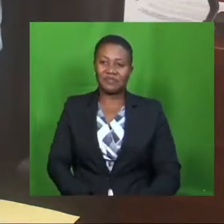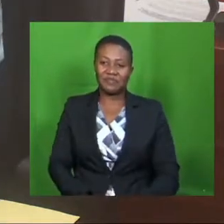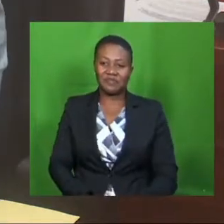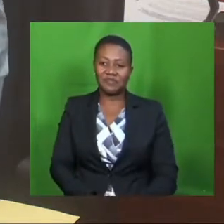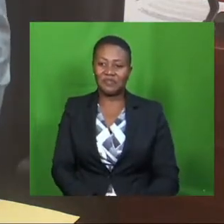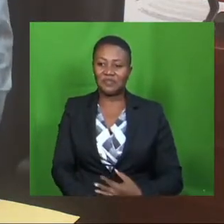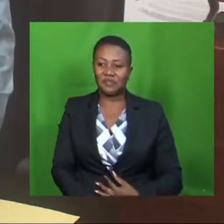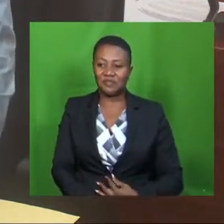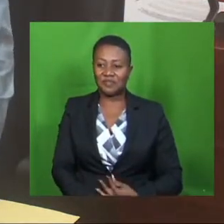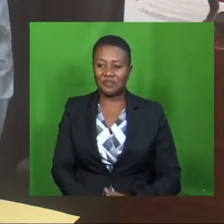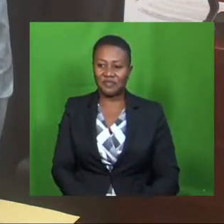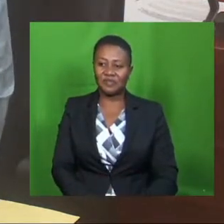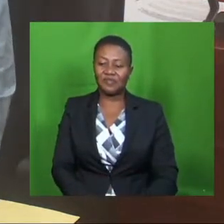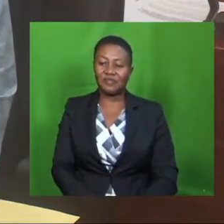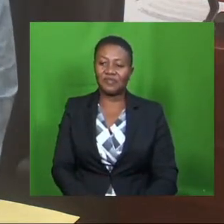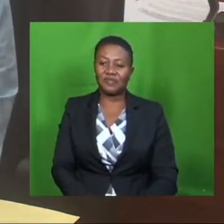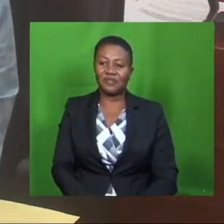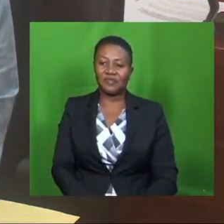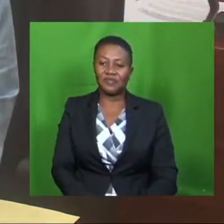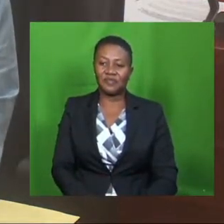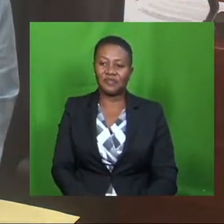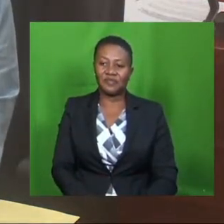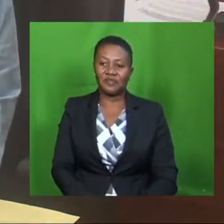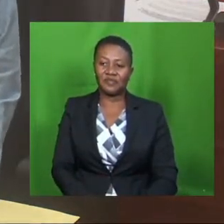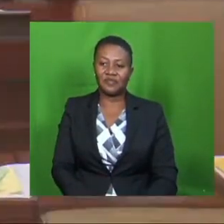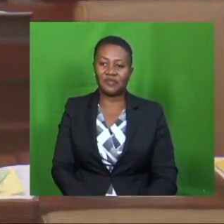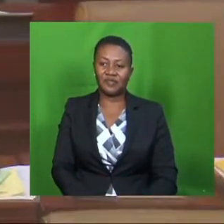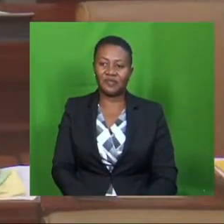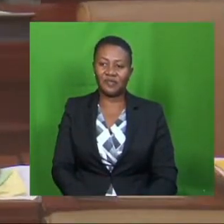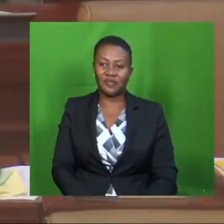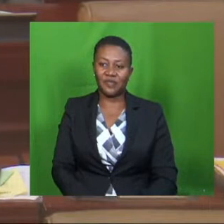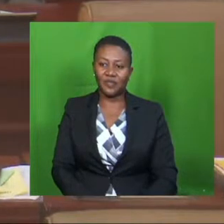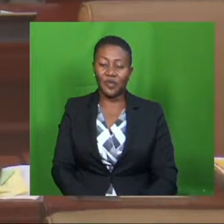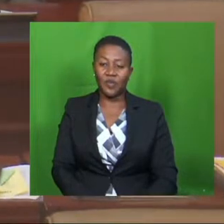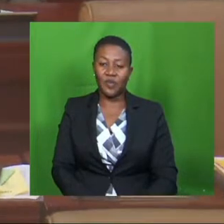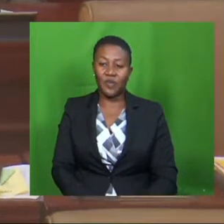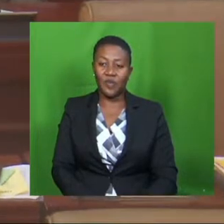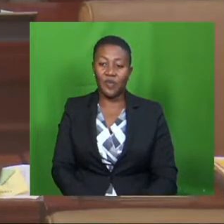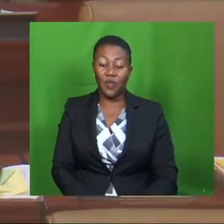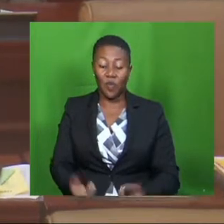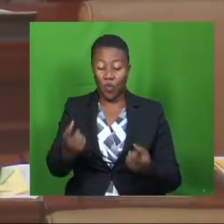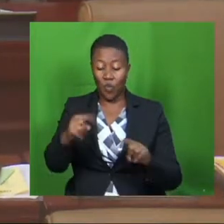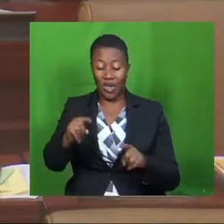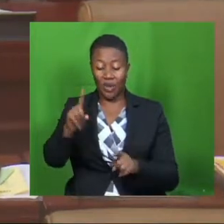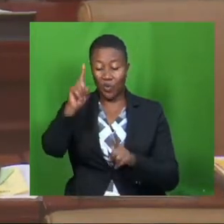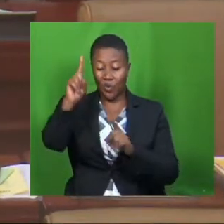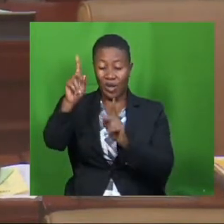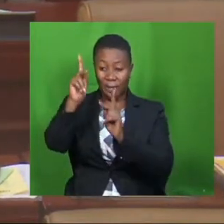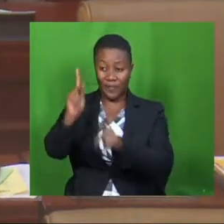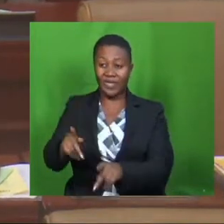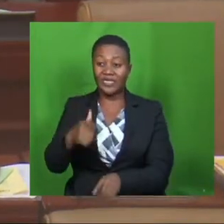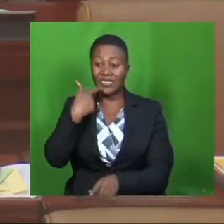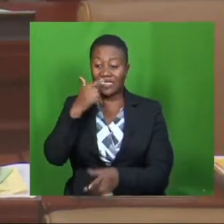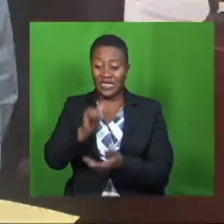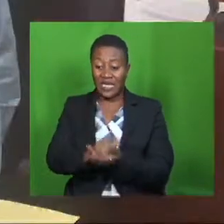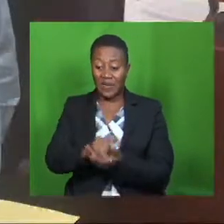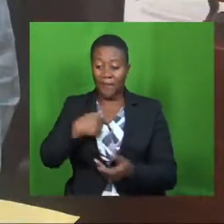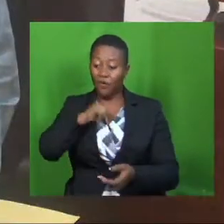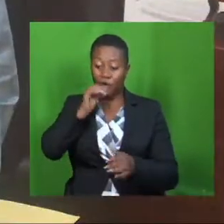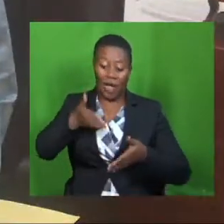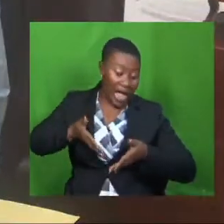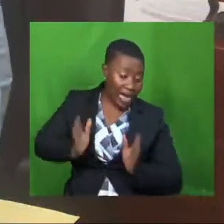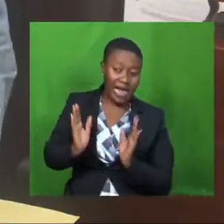2009, the amount of borrowing that we did, the stock of borrowing, is far more huger in dollar terms than now.